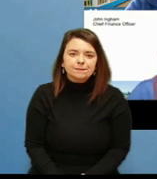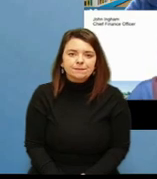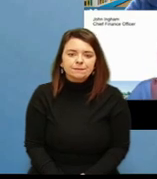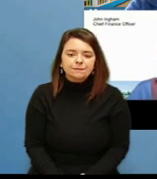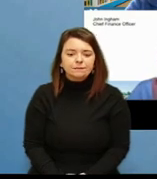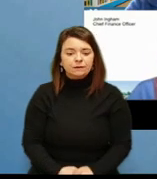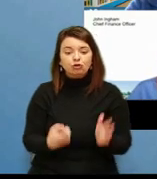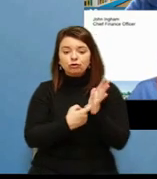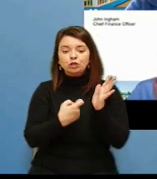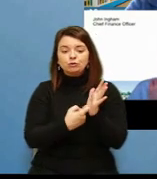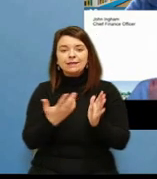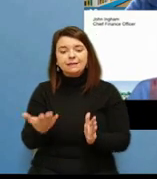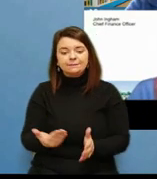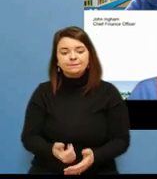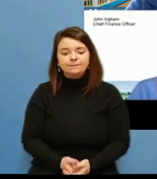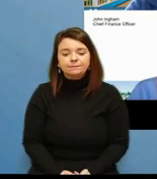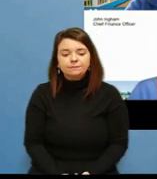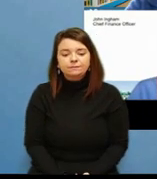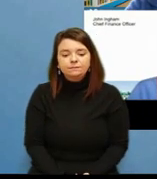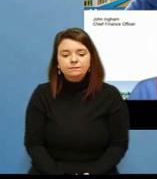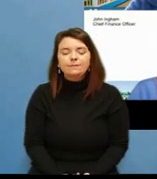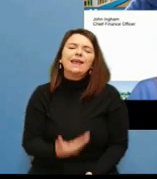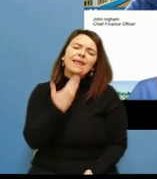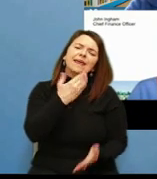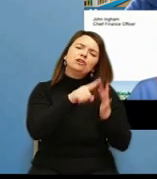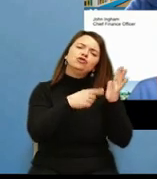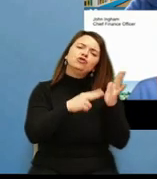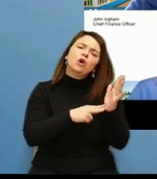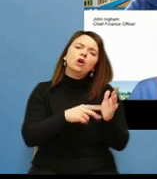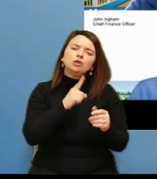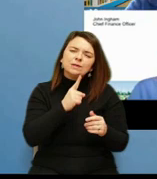of that next update. Thank you. Yeah, thanks, John. Rosemary?